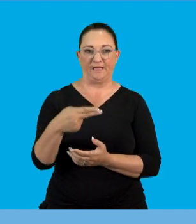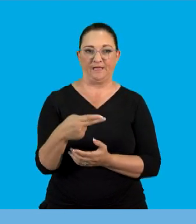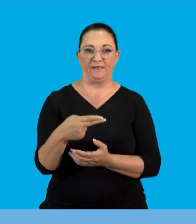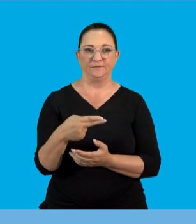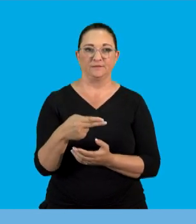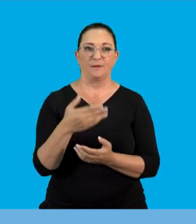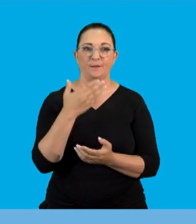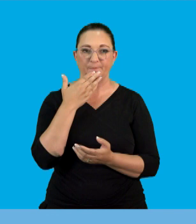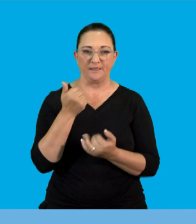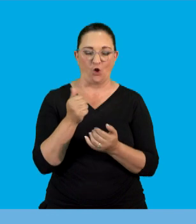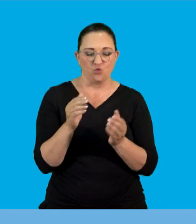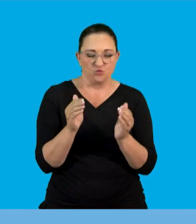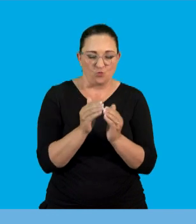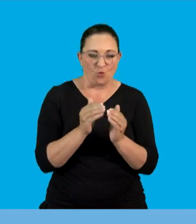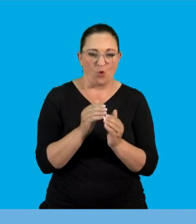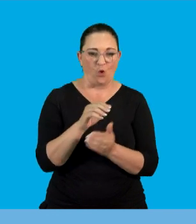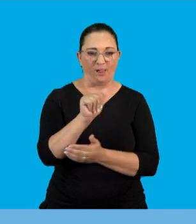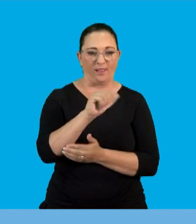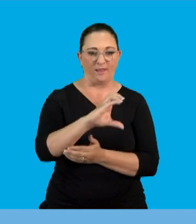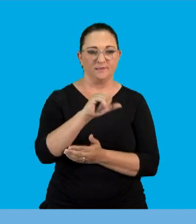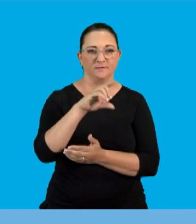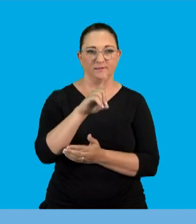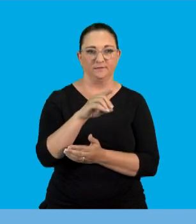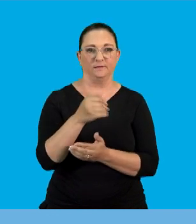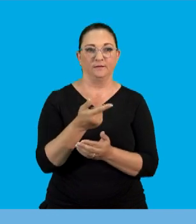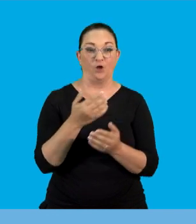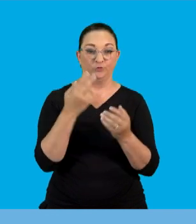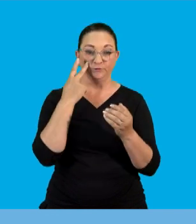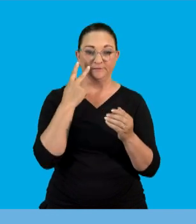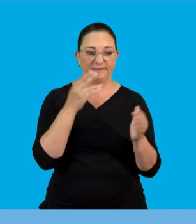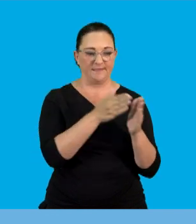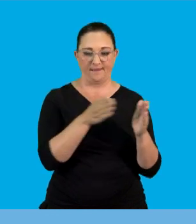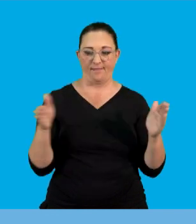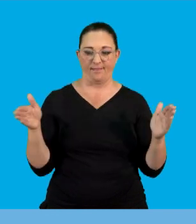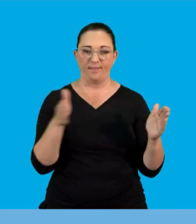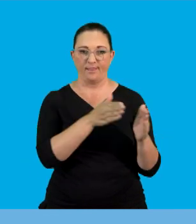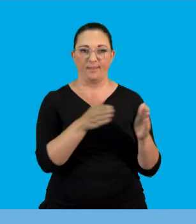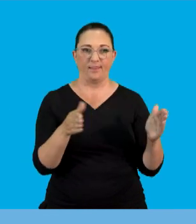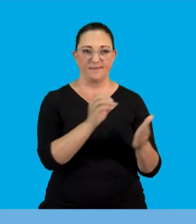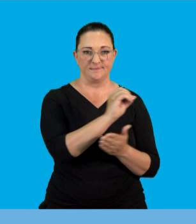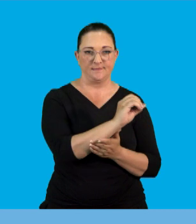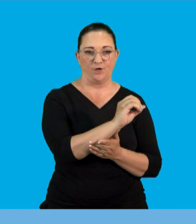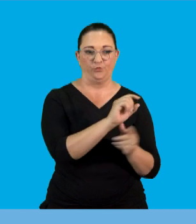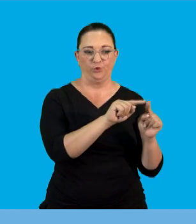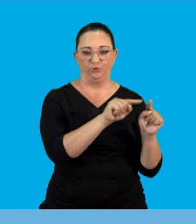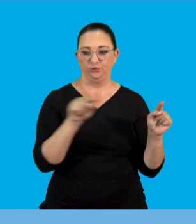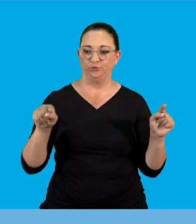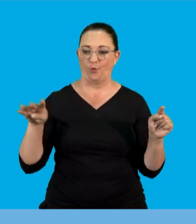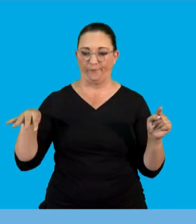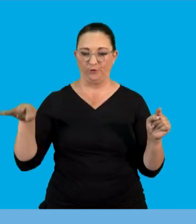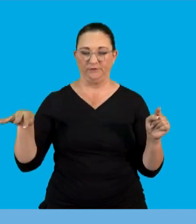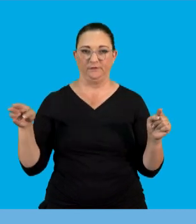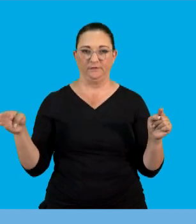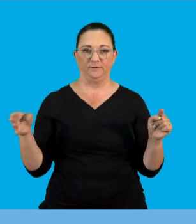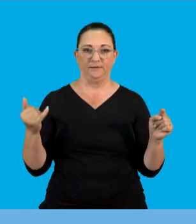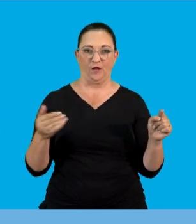now, 0 to 14. We are here. So when we add an acid into the distilled water, that means